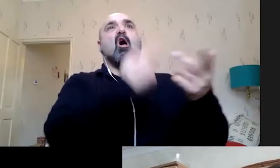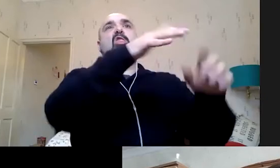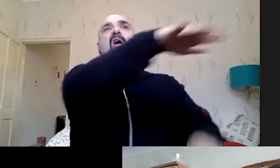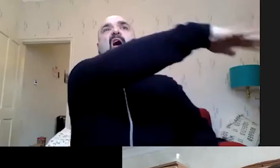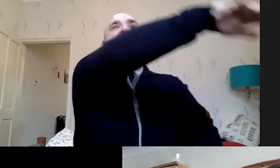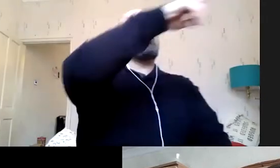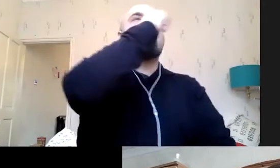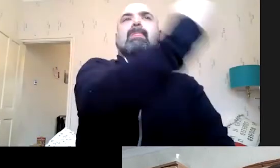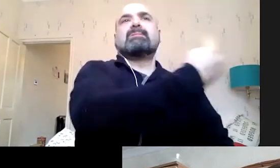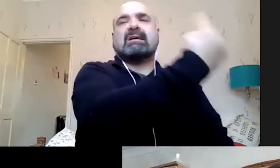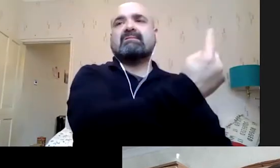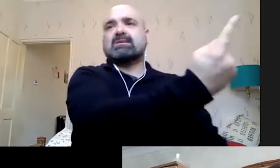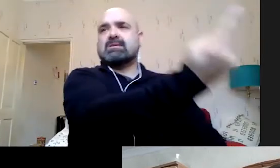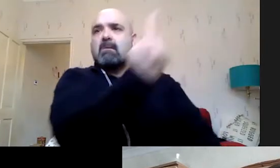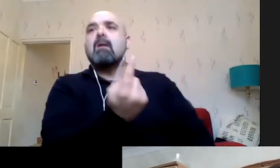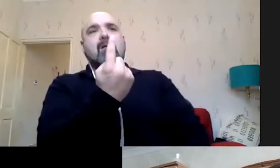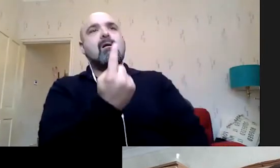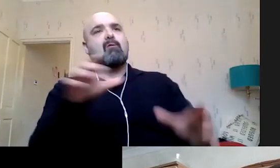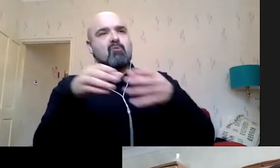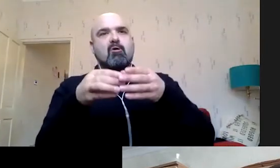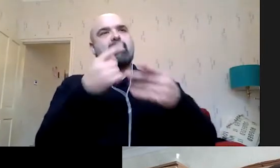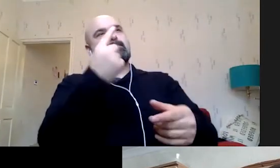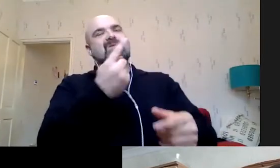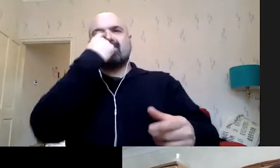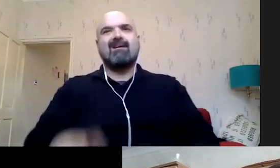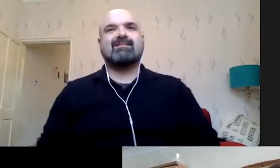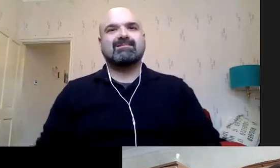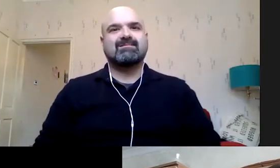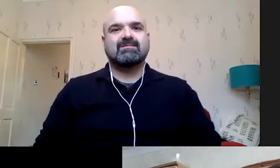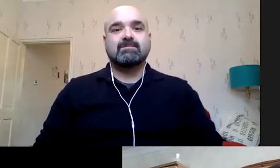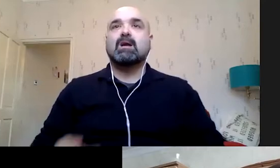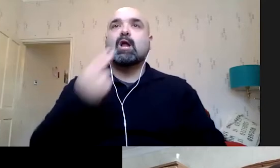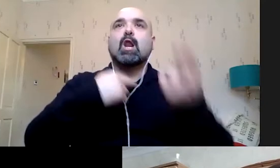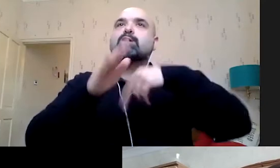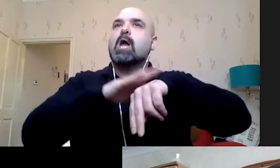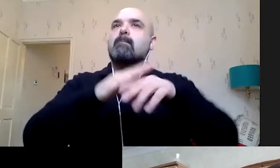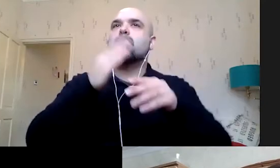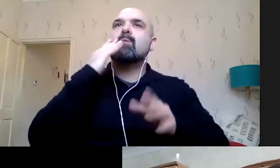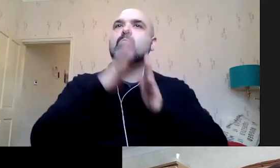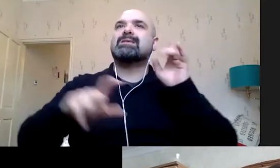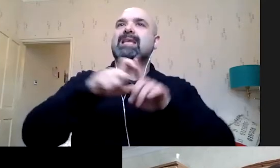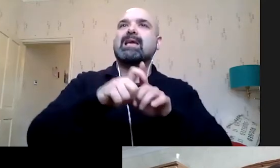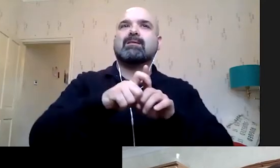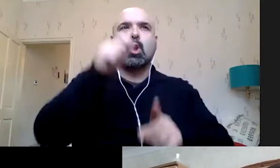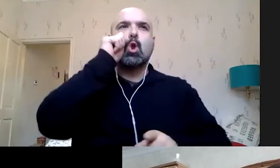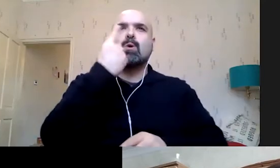remember, so I used to do it in lunchtimes on Wednesdays. I remember one time, one of the kids, I think he